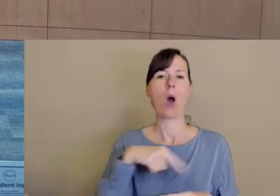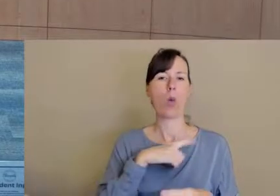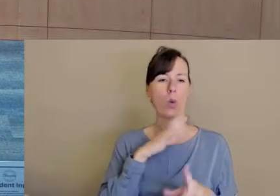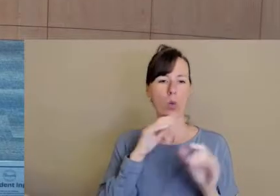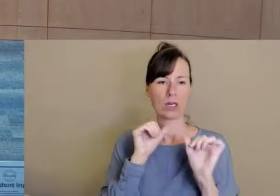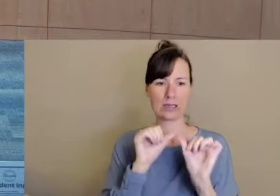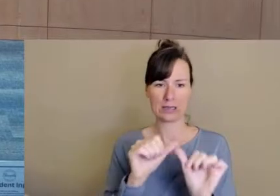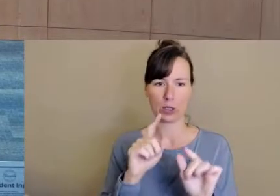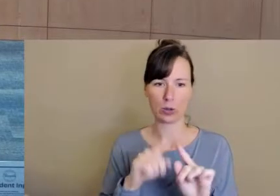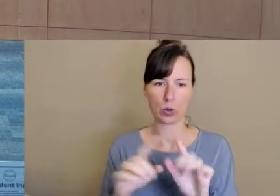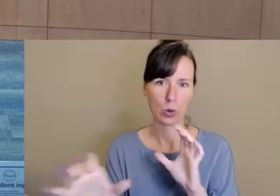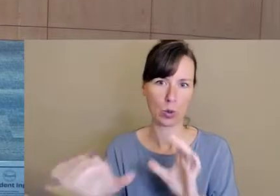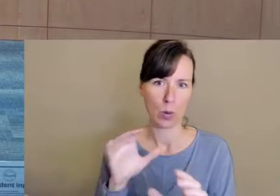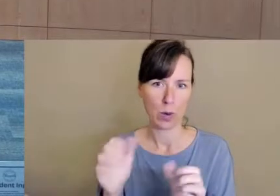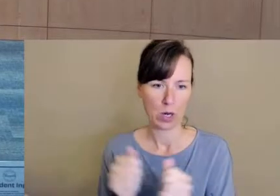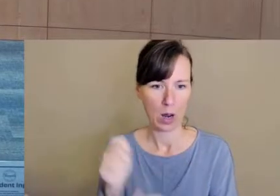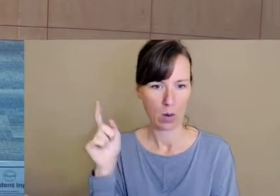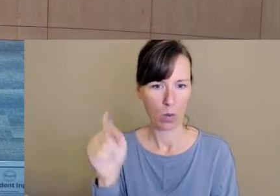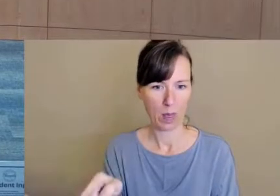communication with them on this matter moving forward.